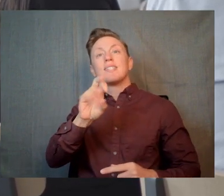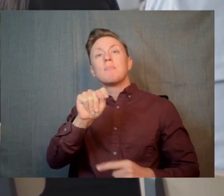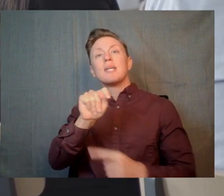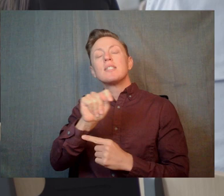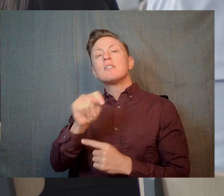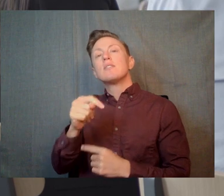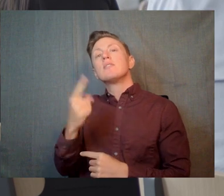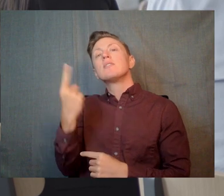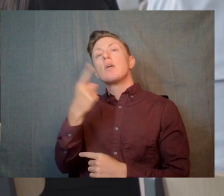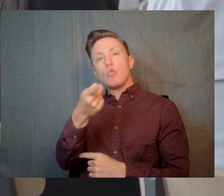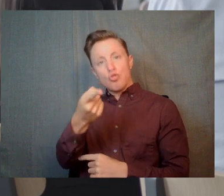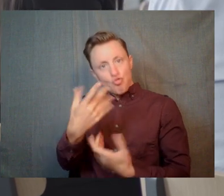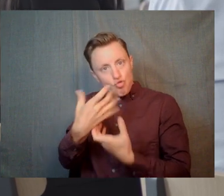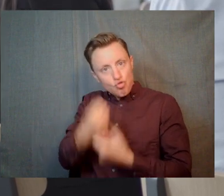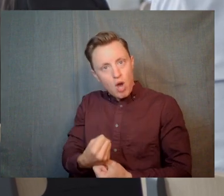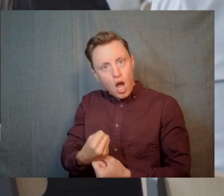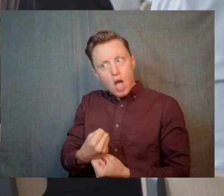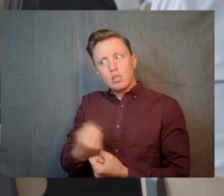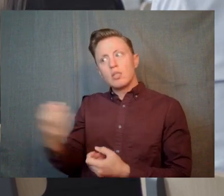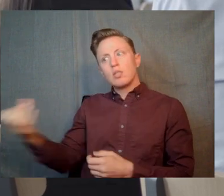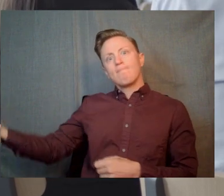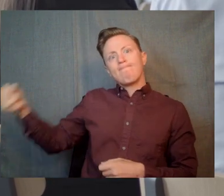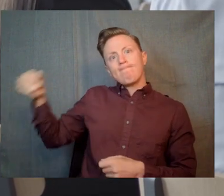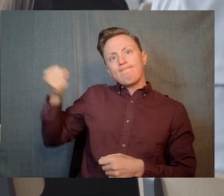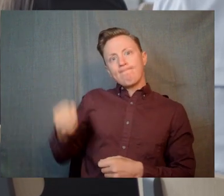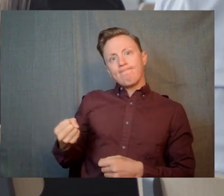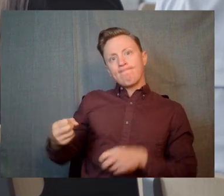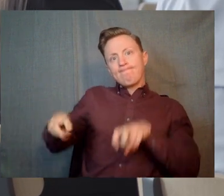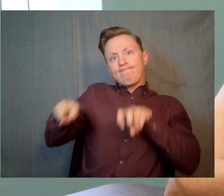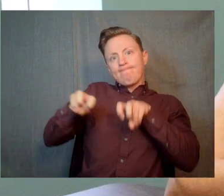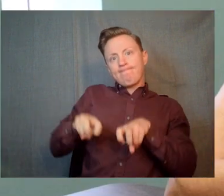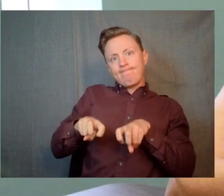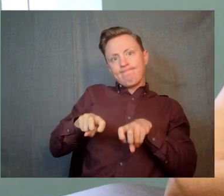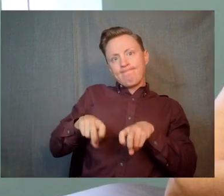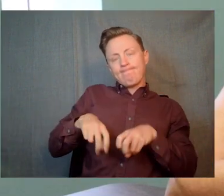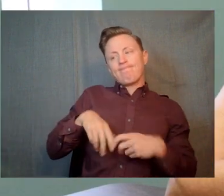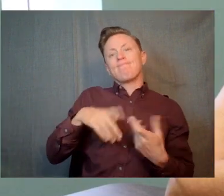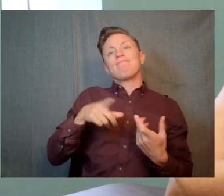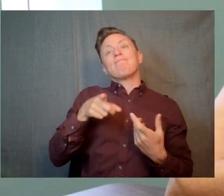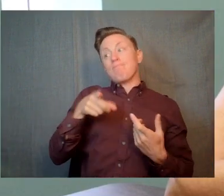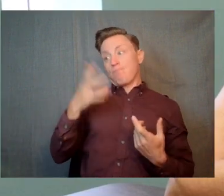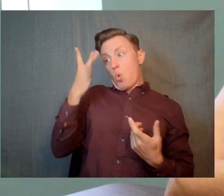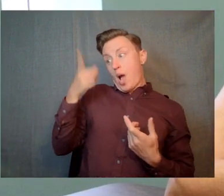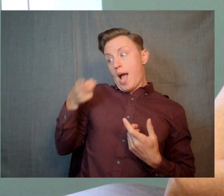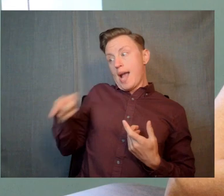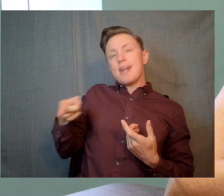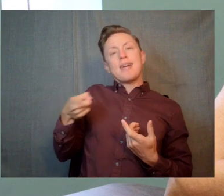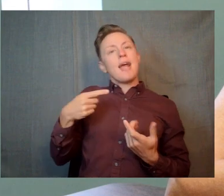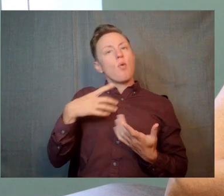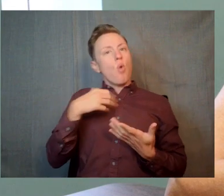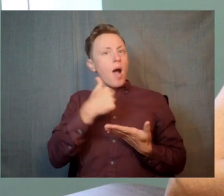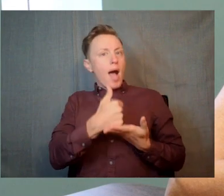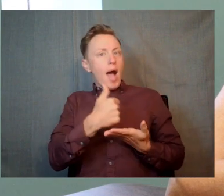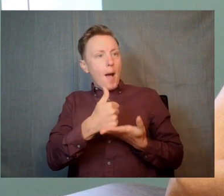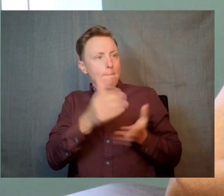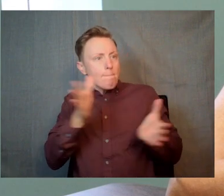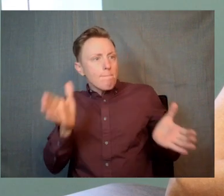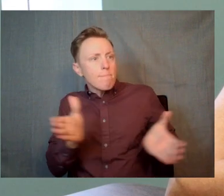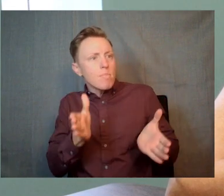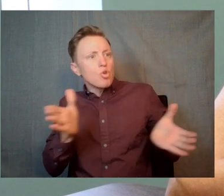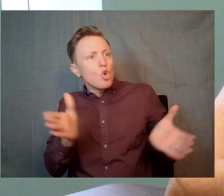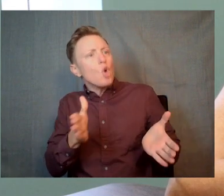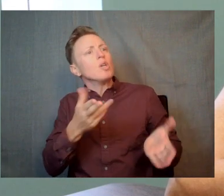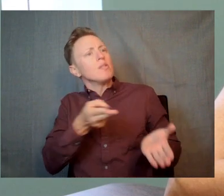assessment. Someone who will be there to support you and encourage you to answer